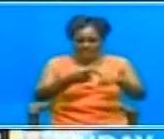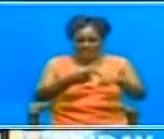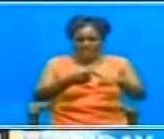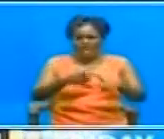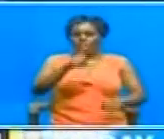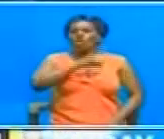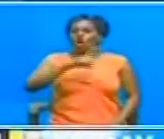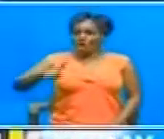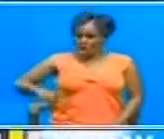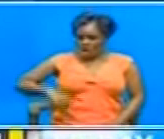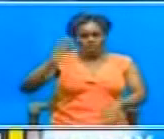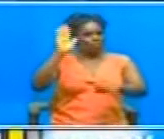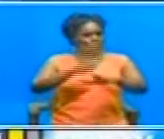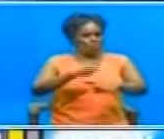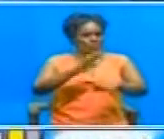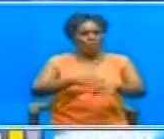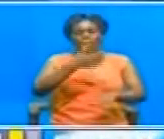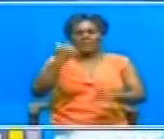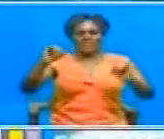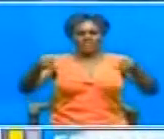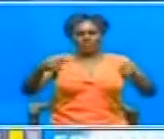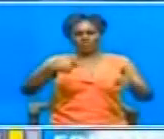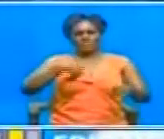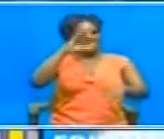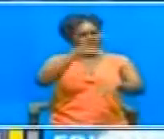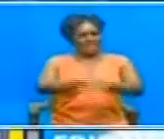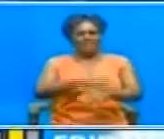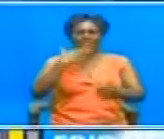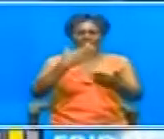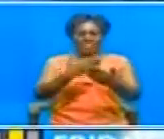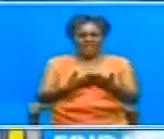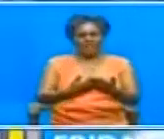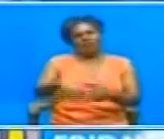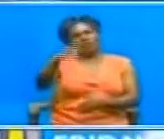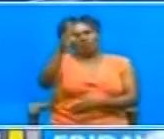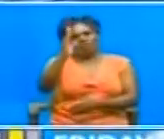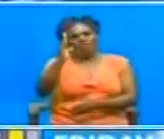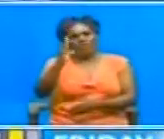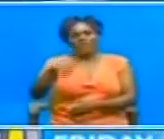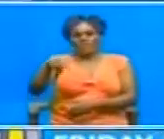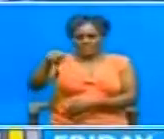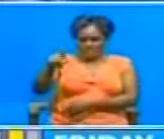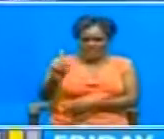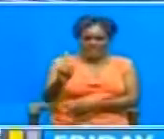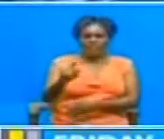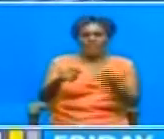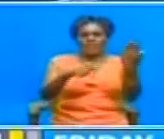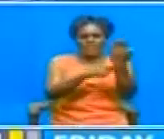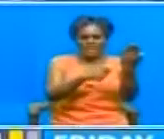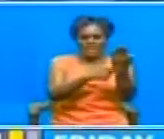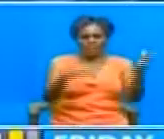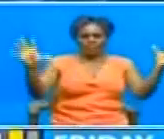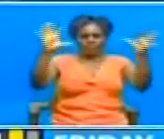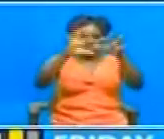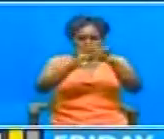"Our Lord is good, and that is the best news I have received. Thanks, and we thank God." Kimemia had been mentioned in connection